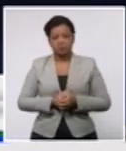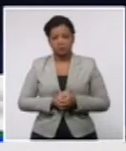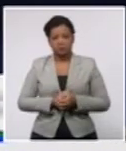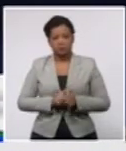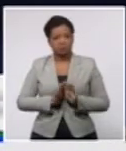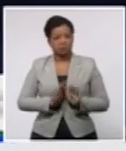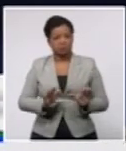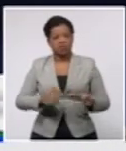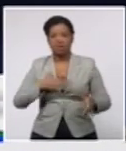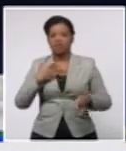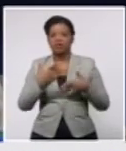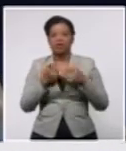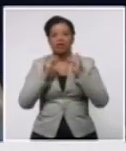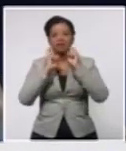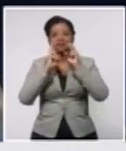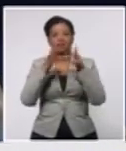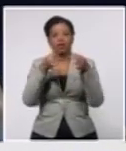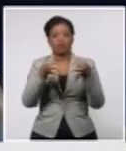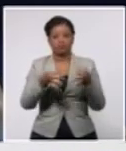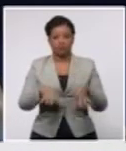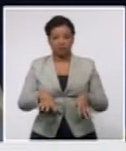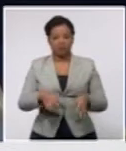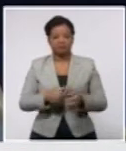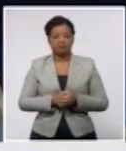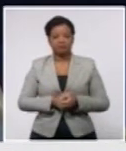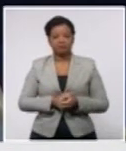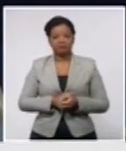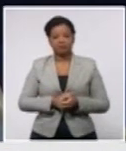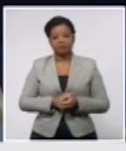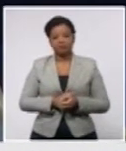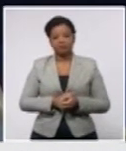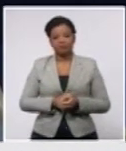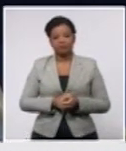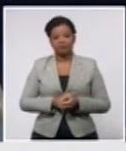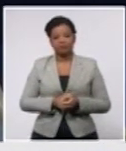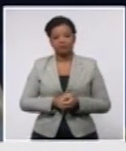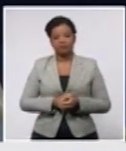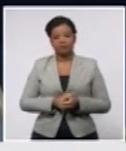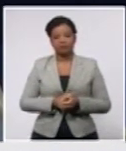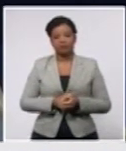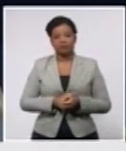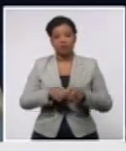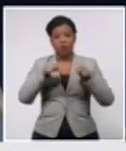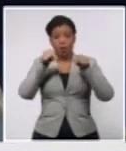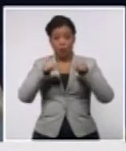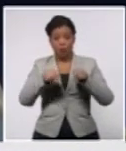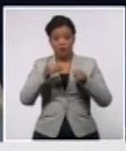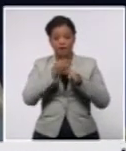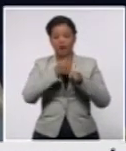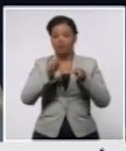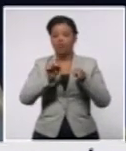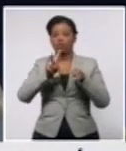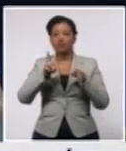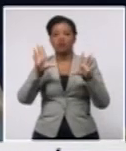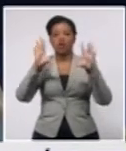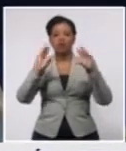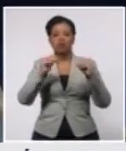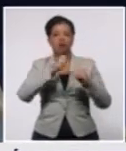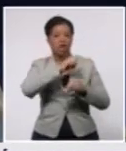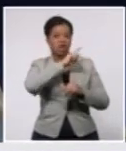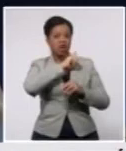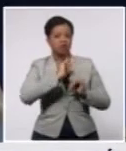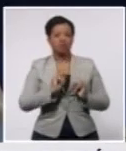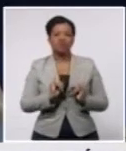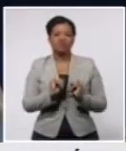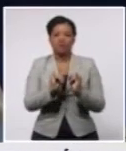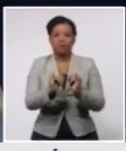We have 4 patients reported in serious condition. 1 patient showed improvement and is now